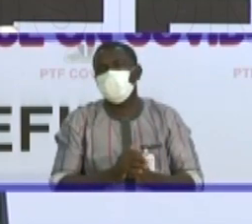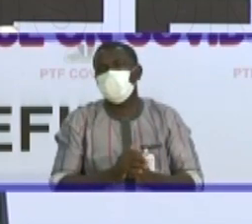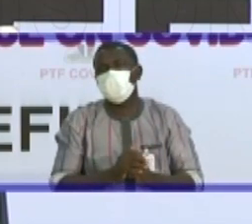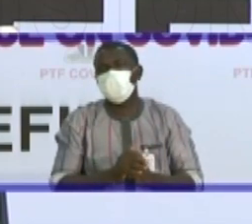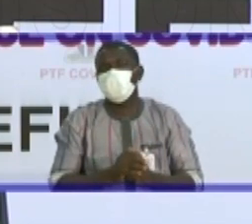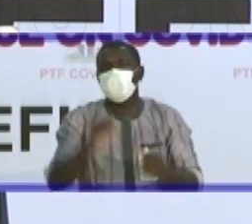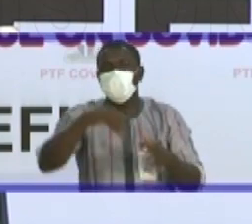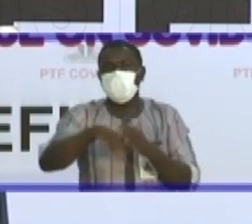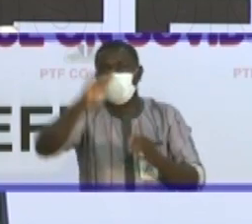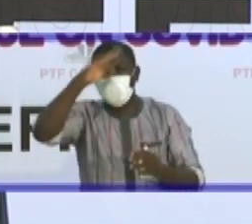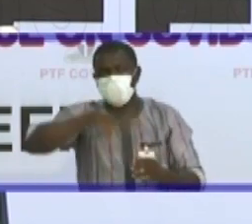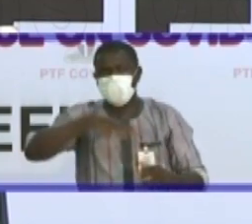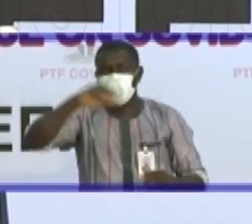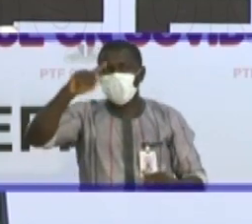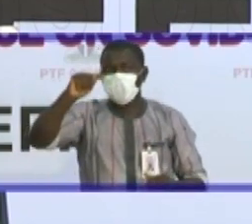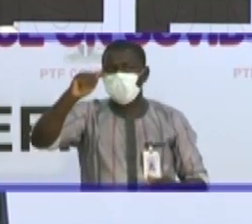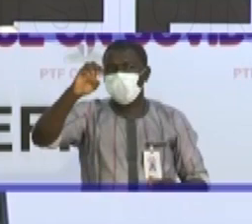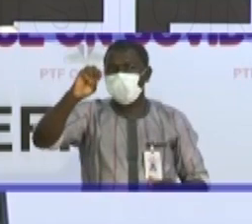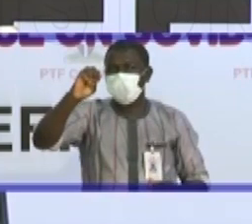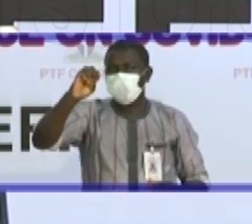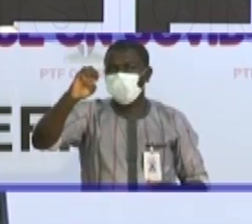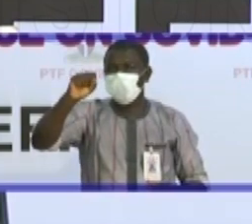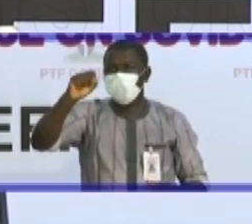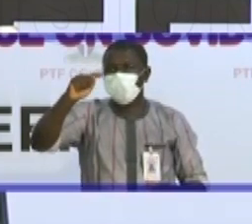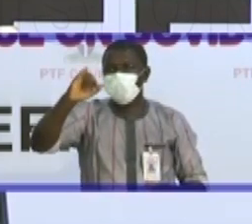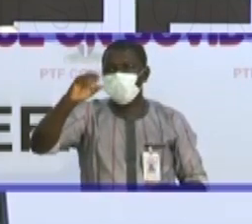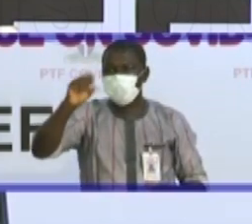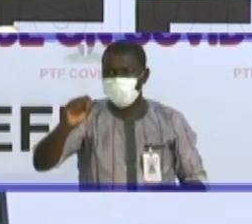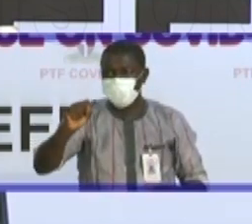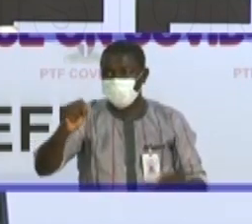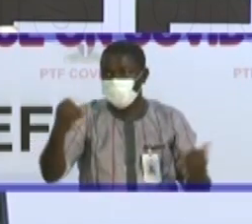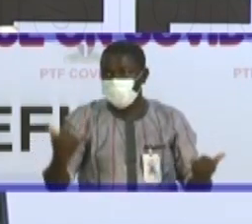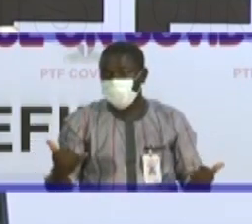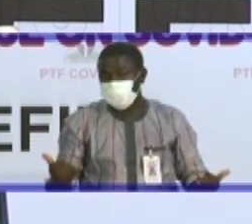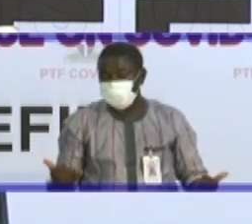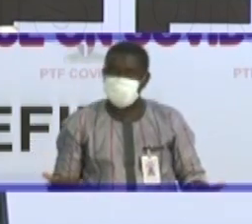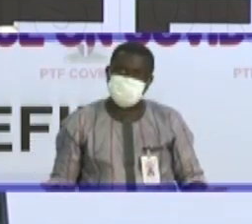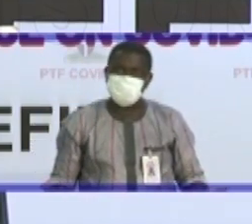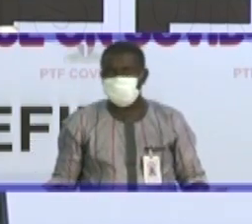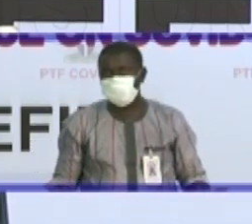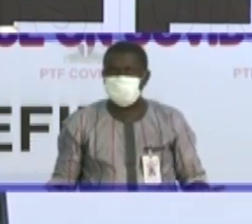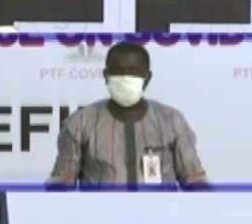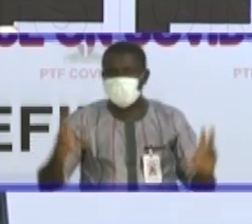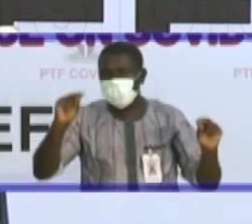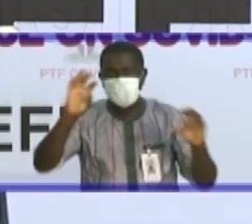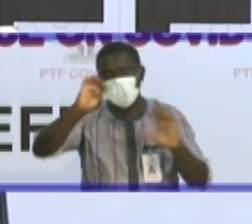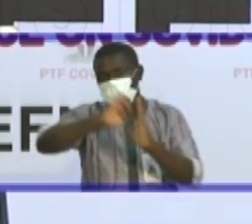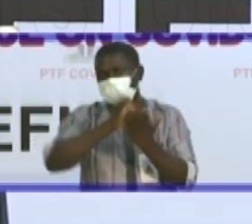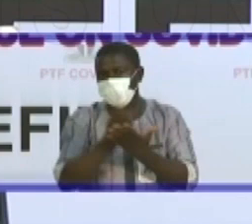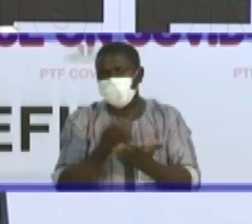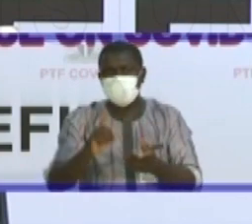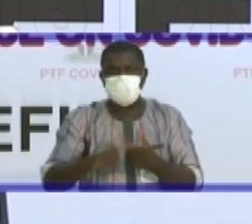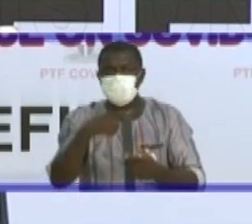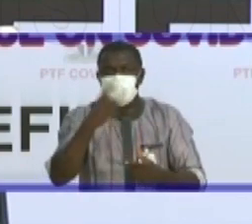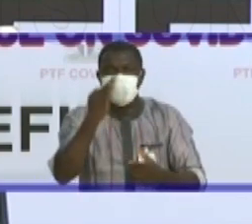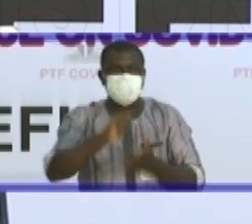men. What do we do about this? So at the moment, there's no evidence of sexual transmission